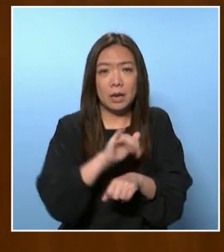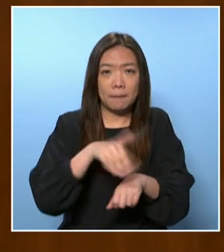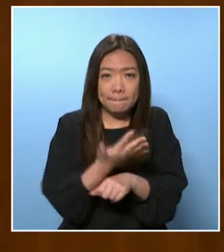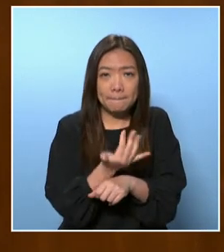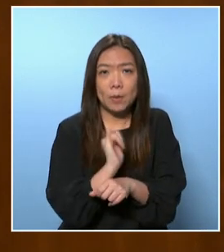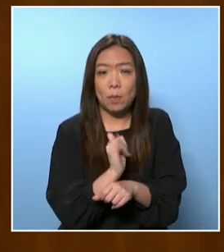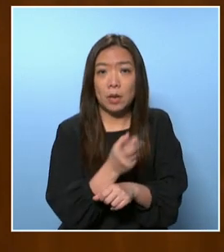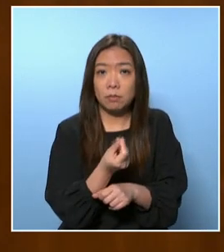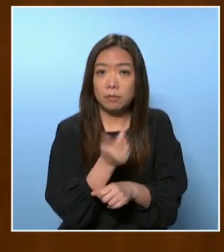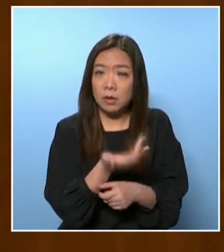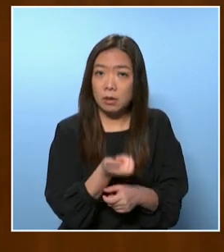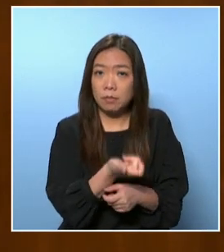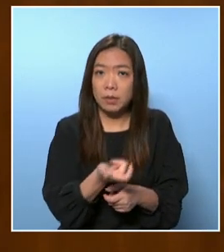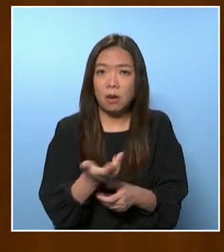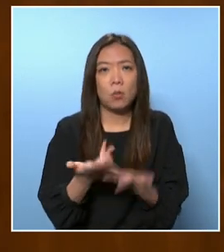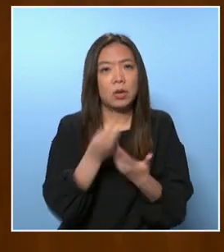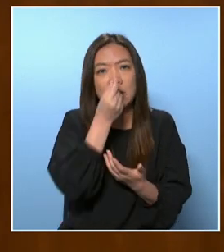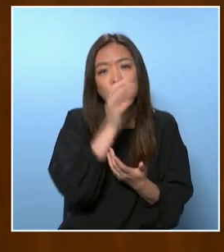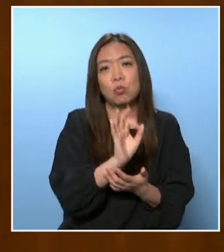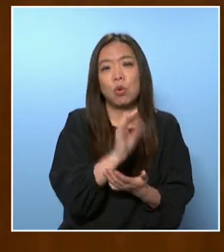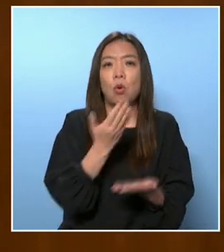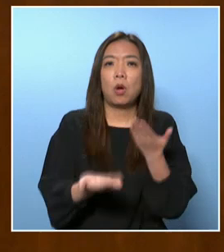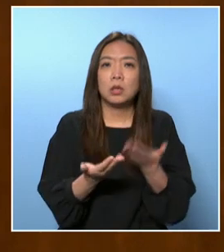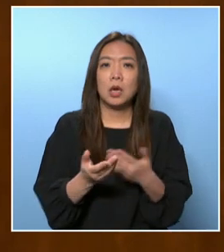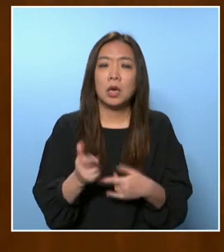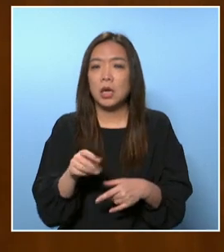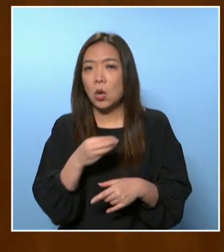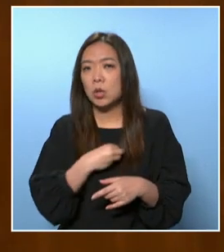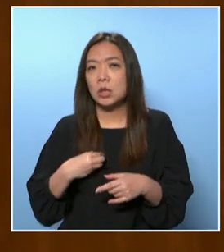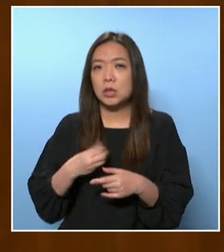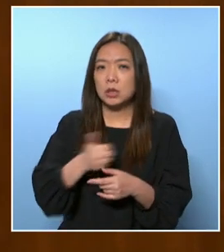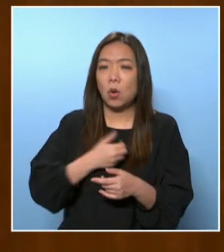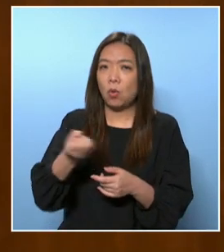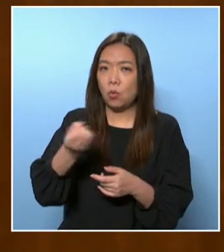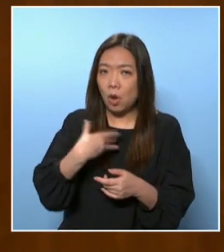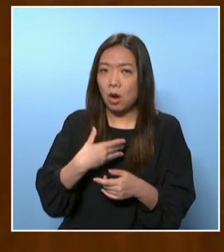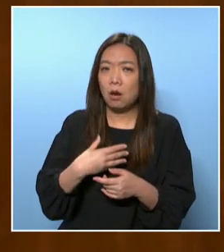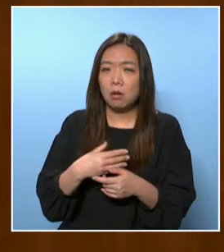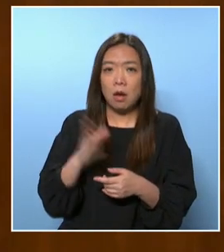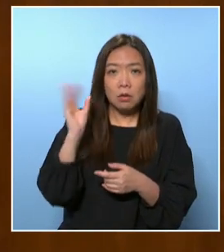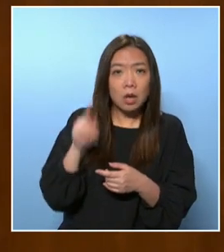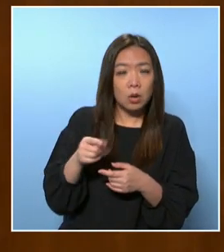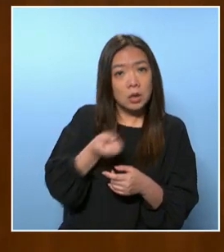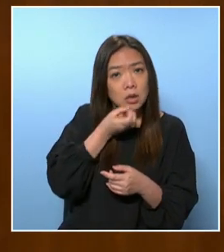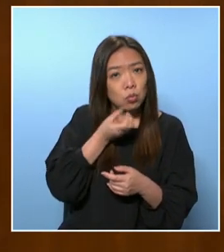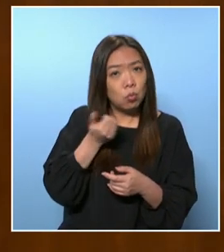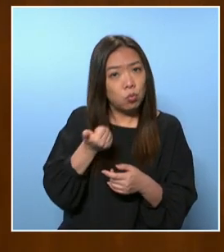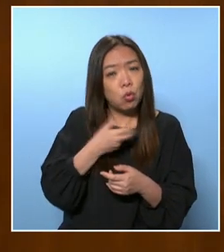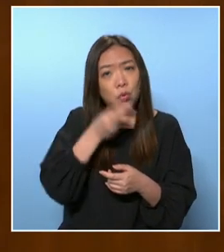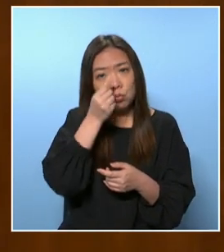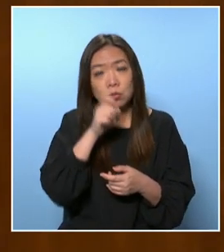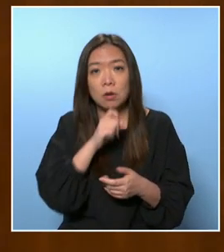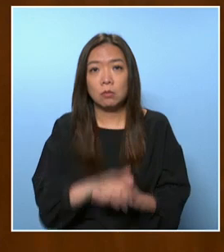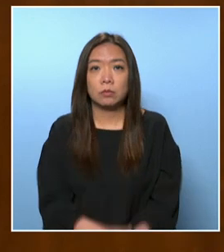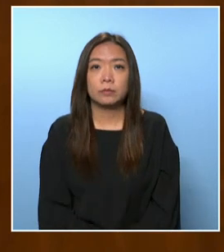Instead of offering them $500, $600 per hour, they can't be remotely interested. There are some doctors who said to